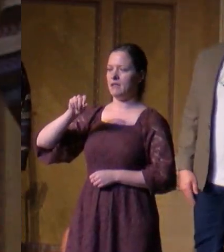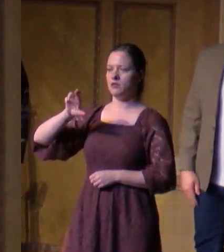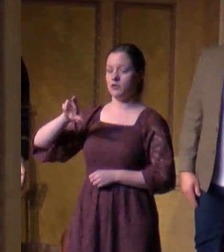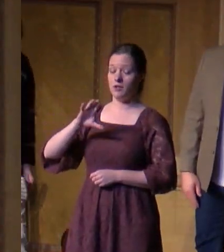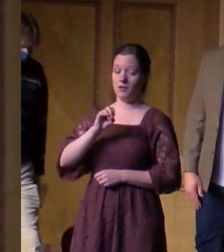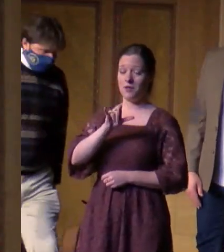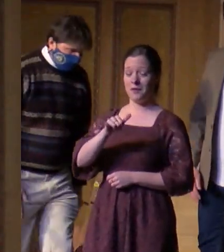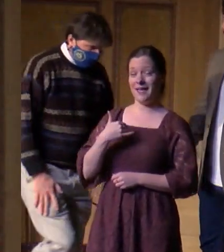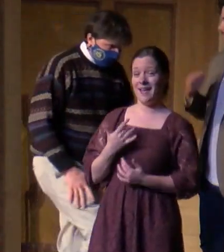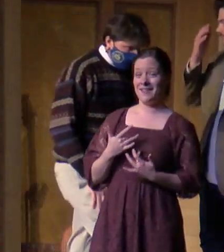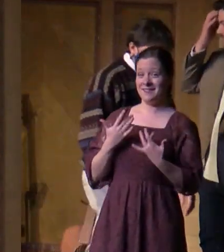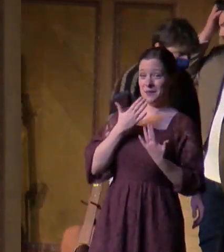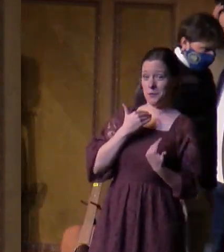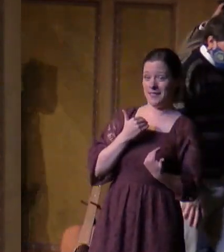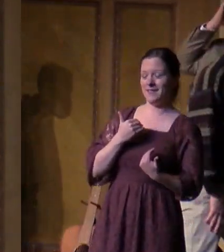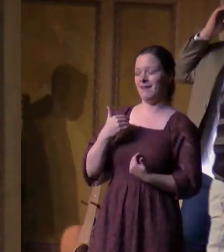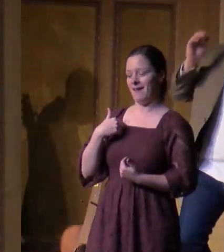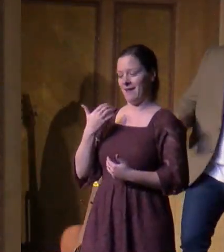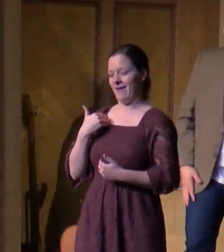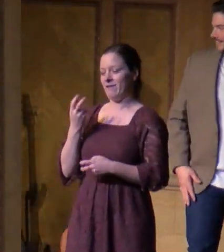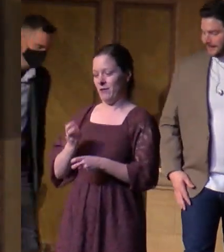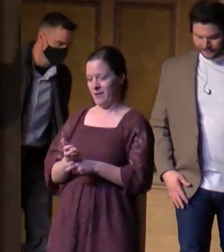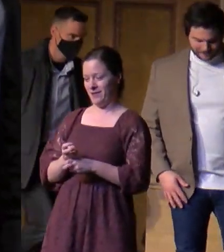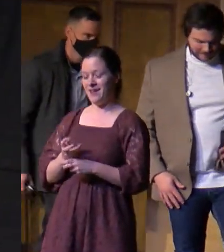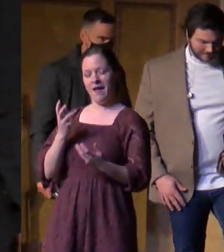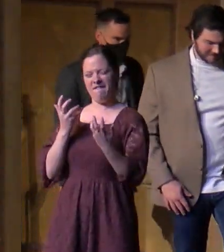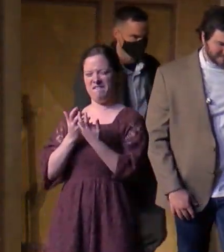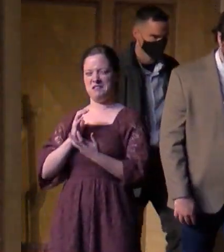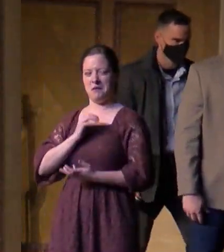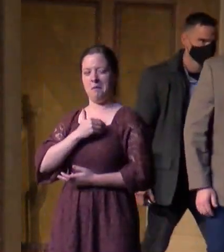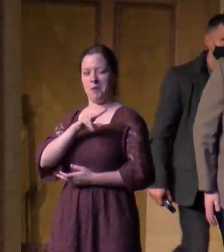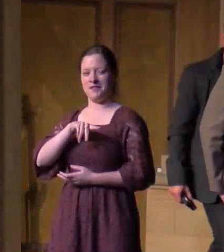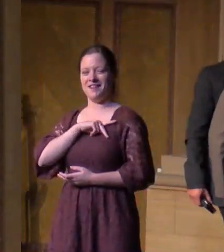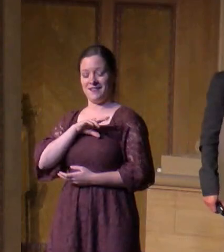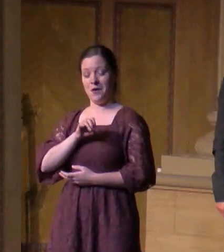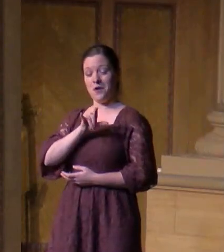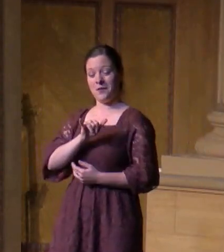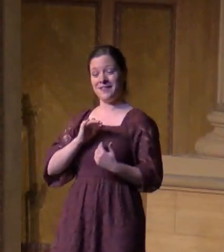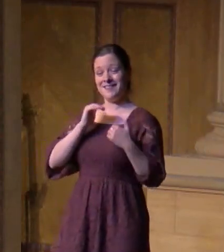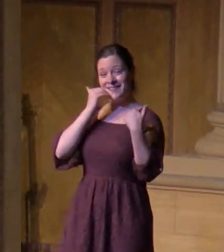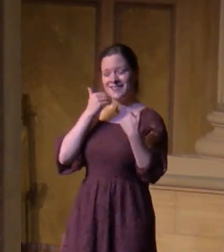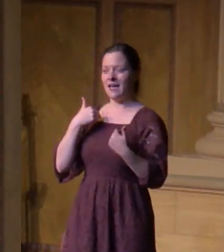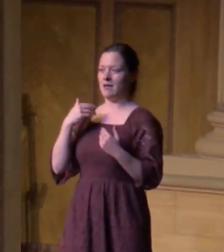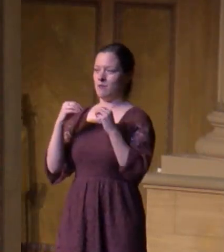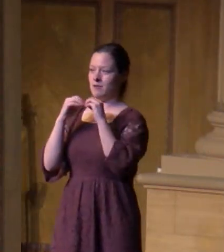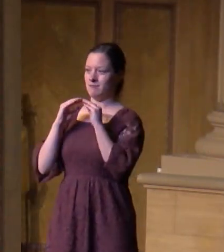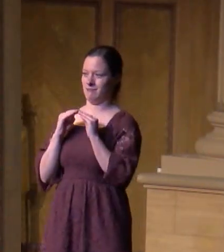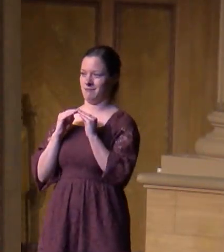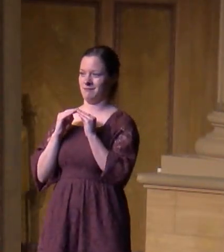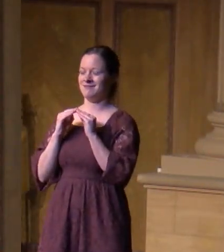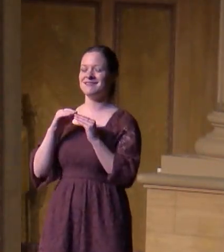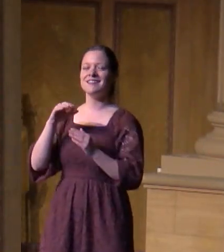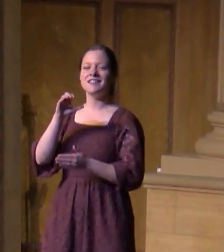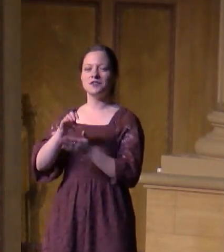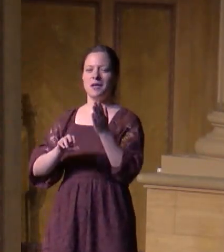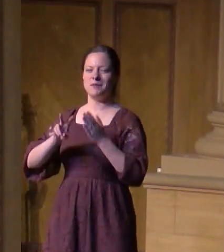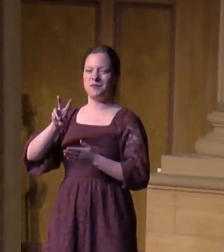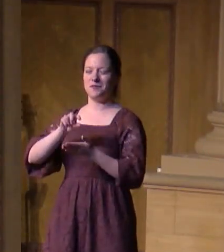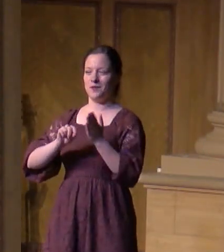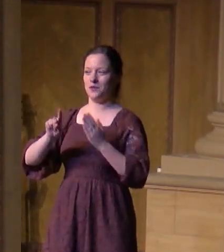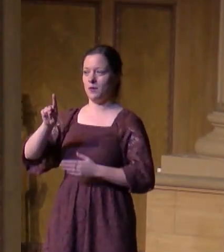and I have the dark one, which is actually very fitting for our personalities. And we'll start in Matthew chapter 2, verse 1.